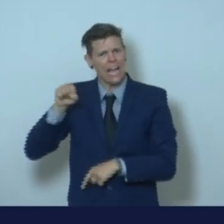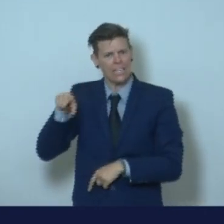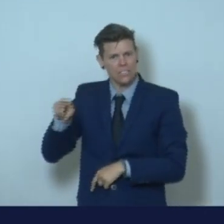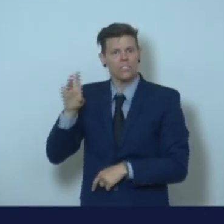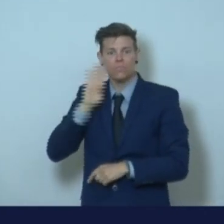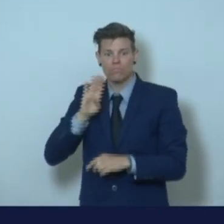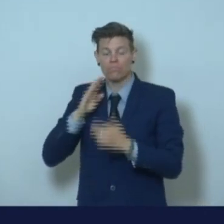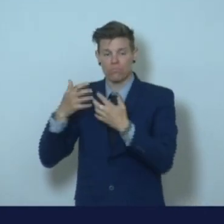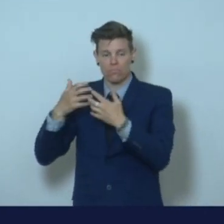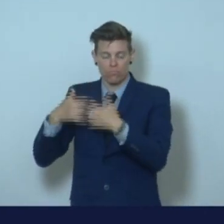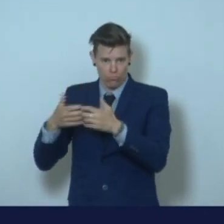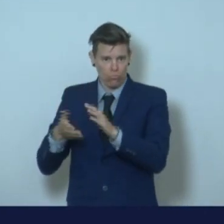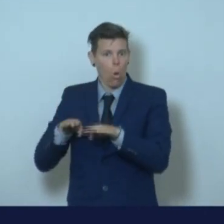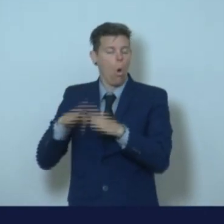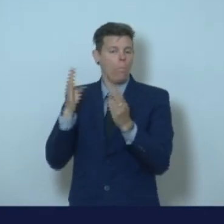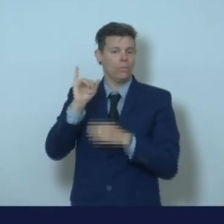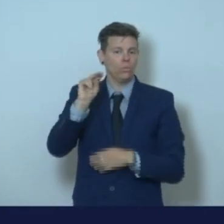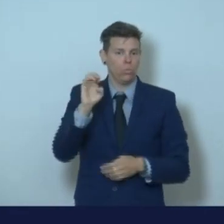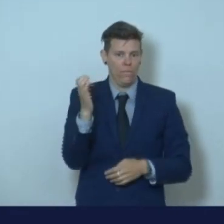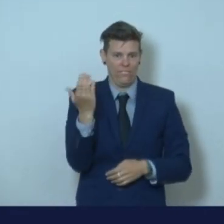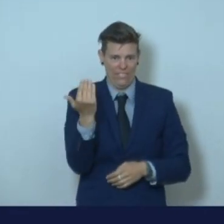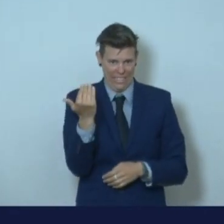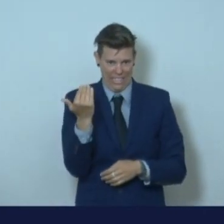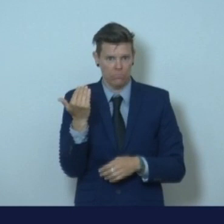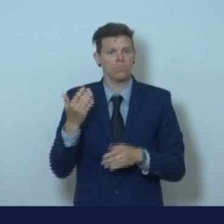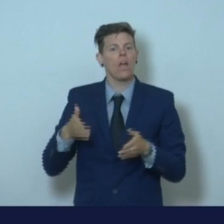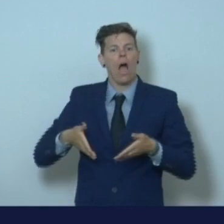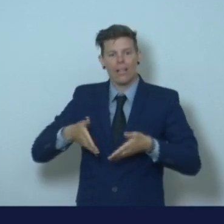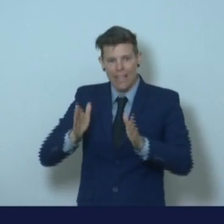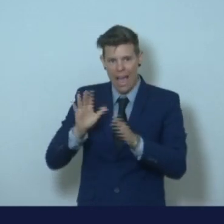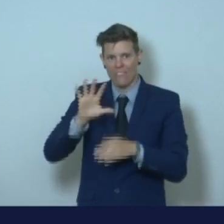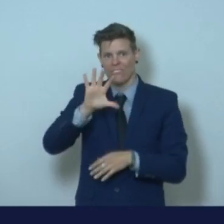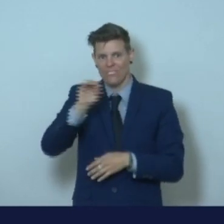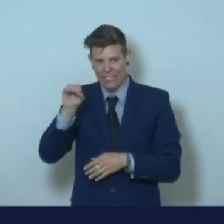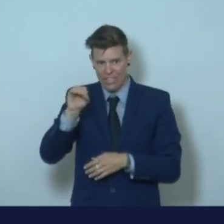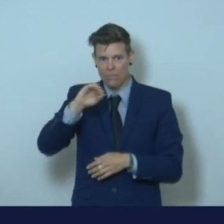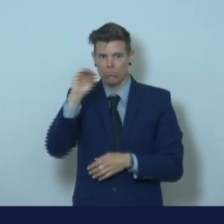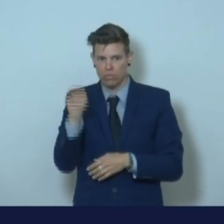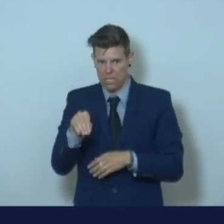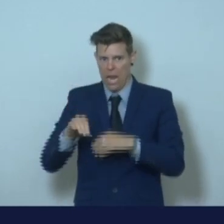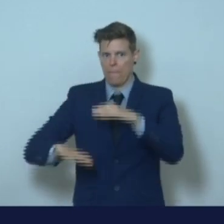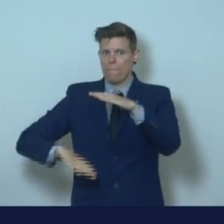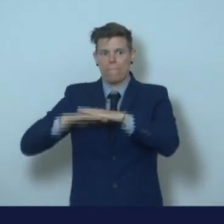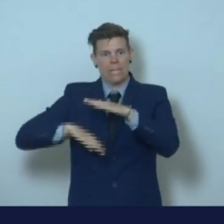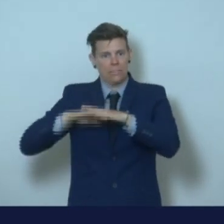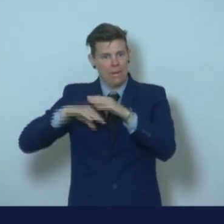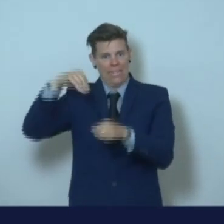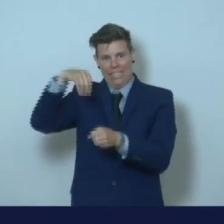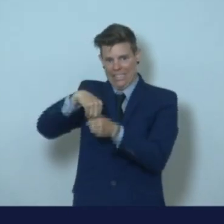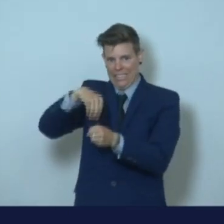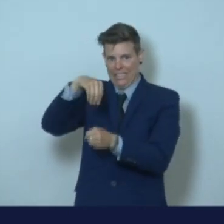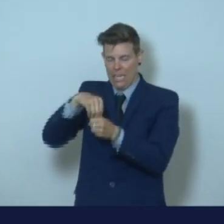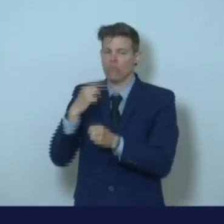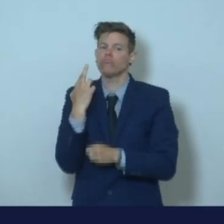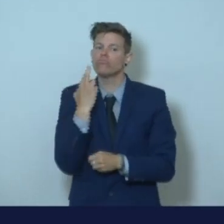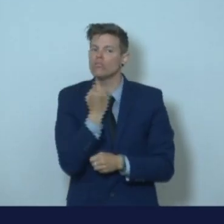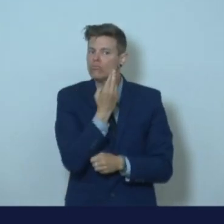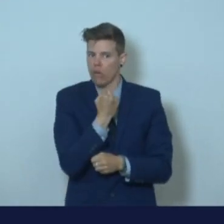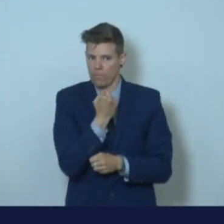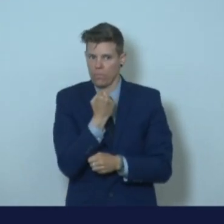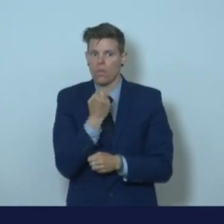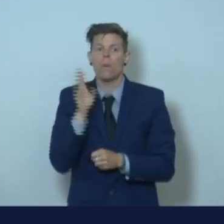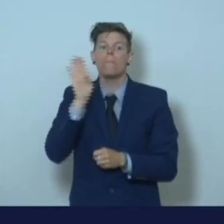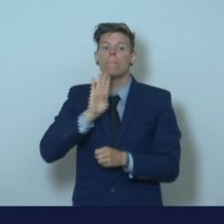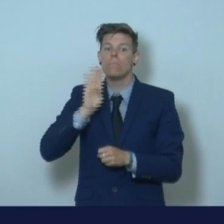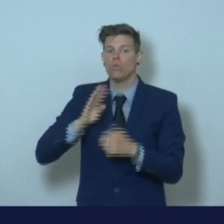order will be amended again, and it will allow 50% maximum occupancy for breweries